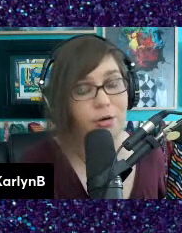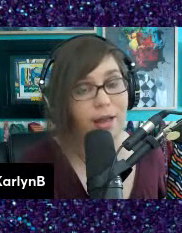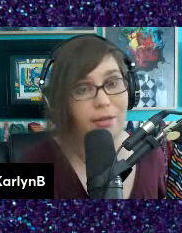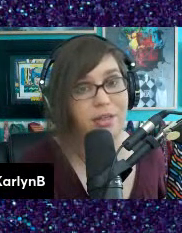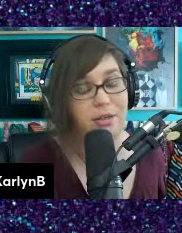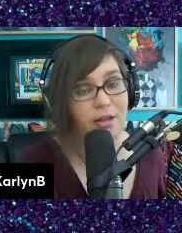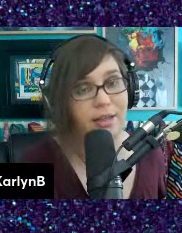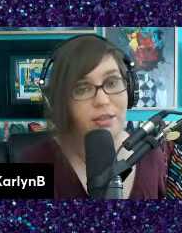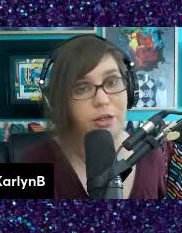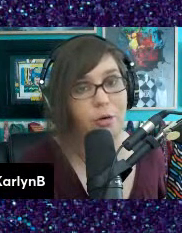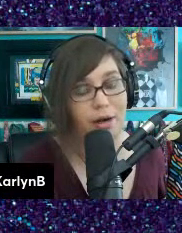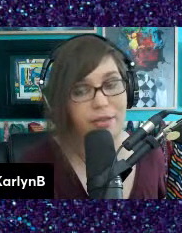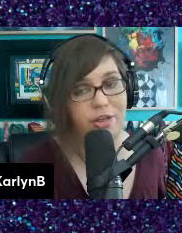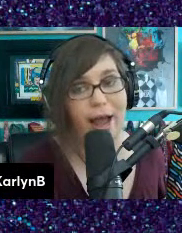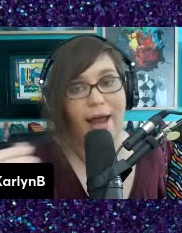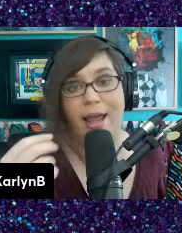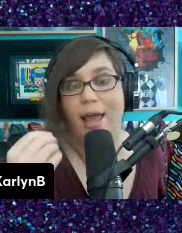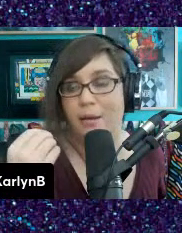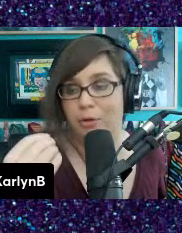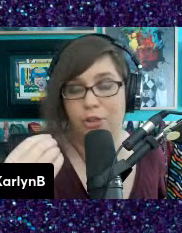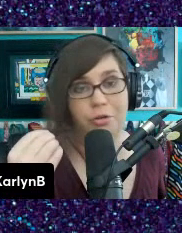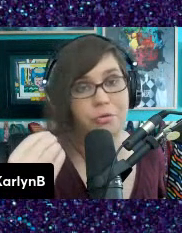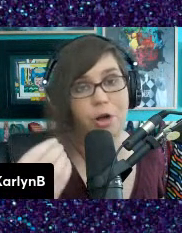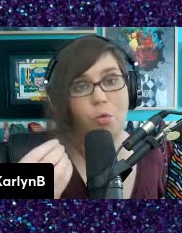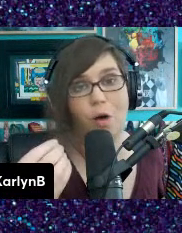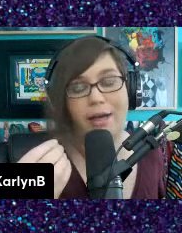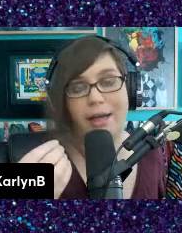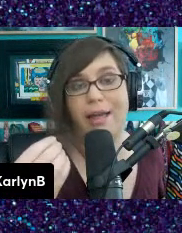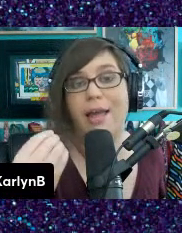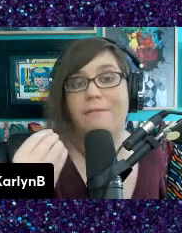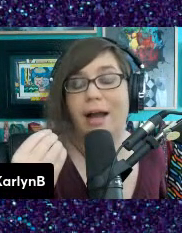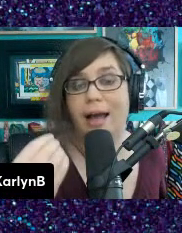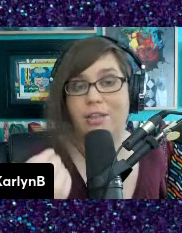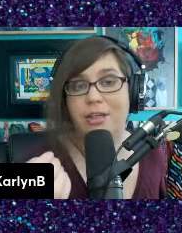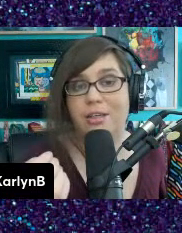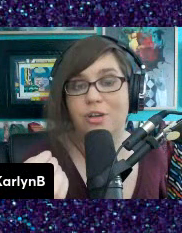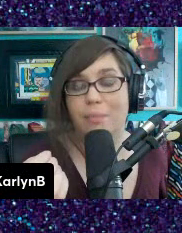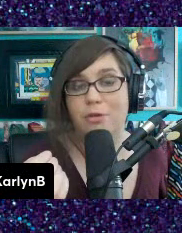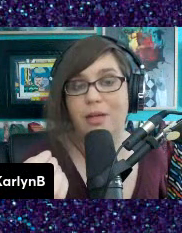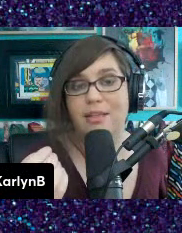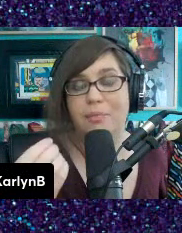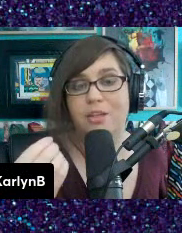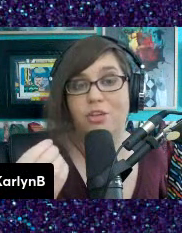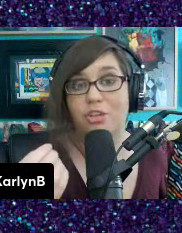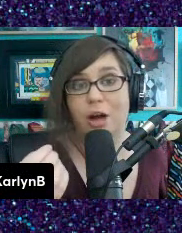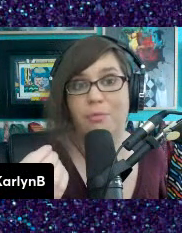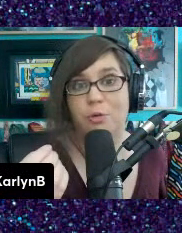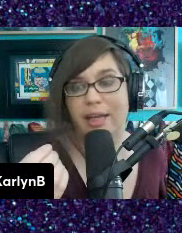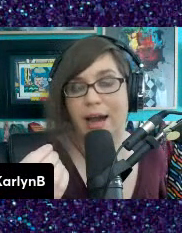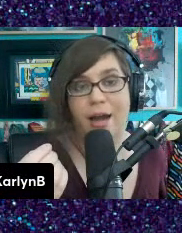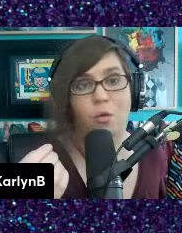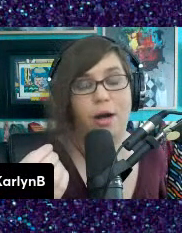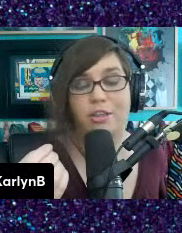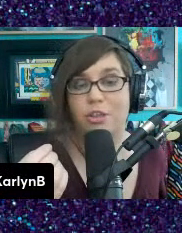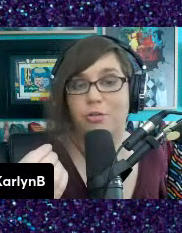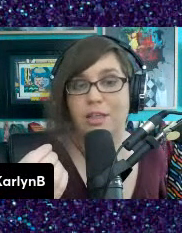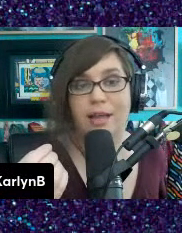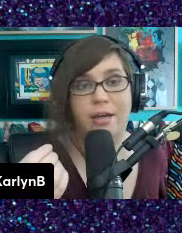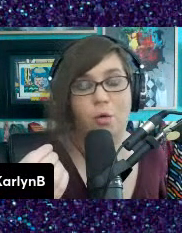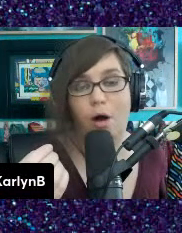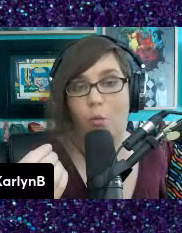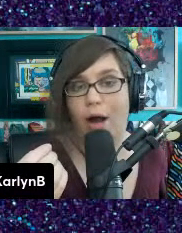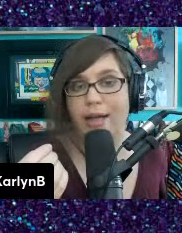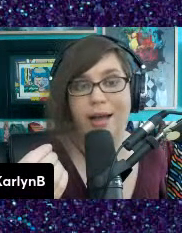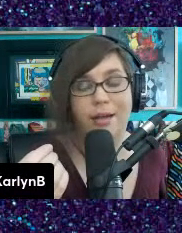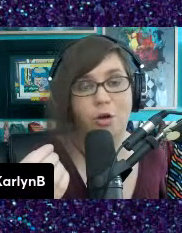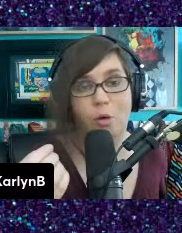that I don't allow this nonsense to go on in the chat. Number 2, no whining. If I ask you to stop doing something, just stop doing it. I don't want excuses. I